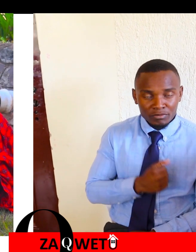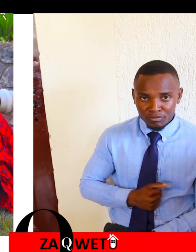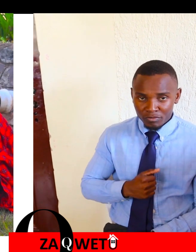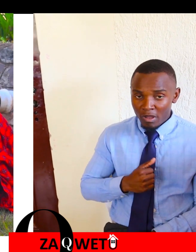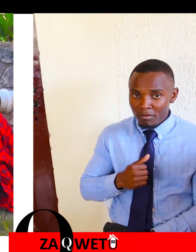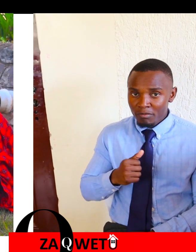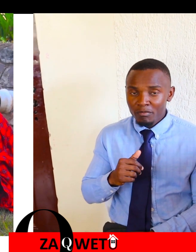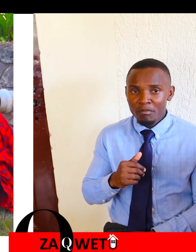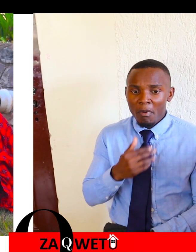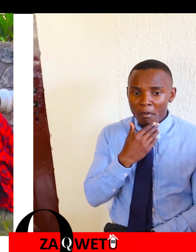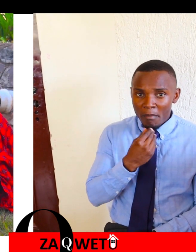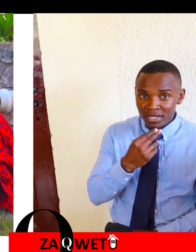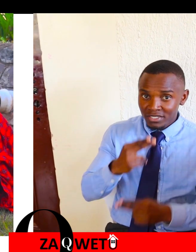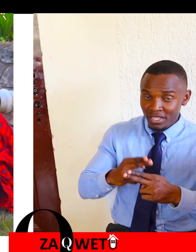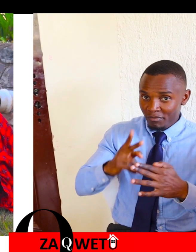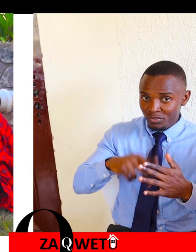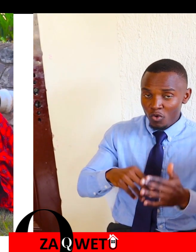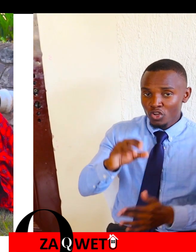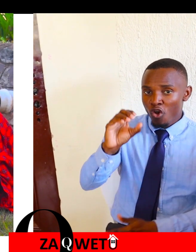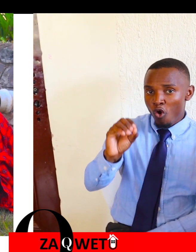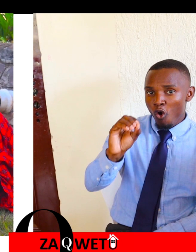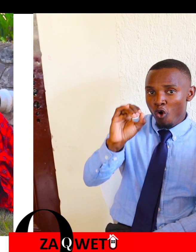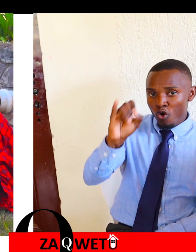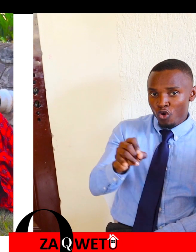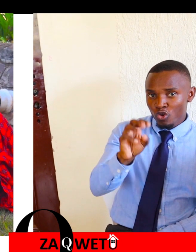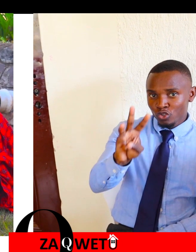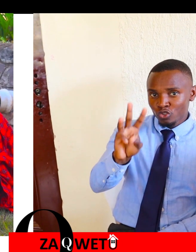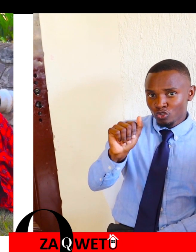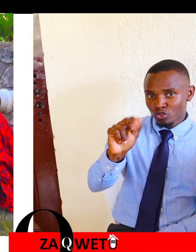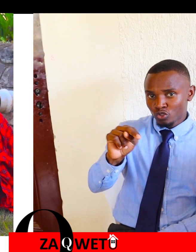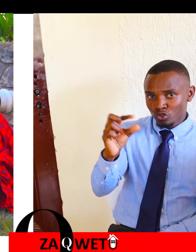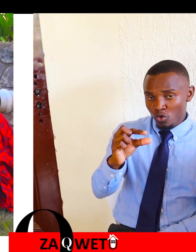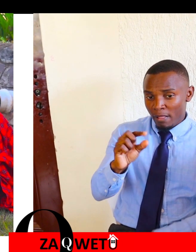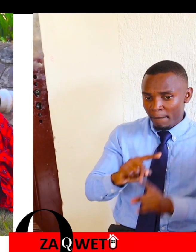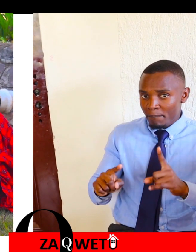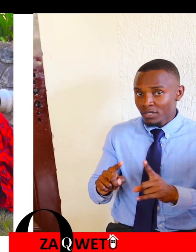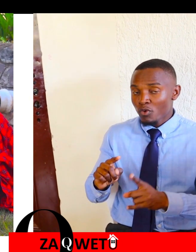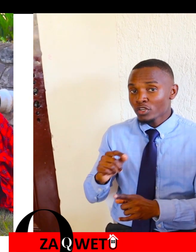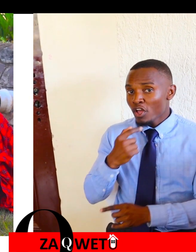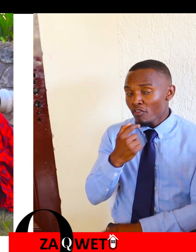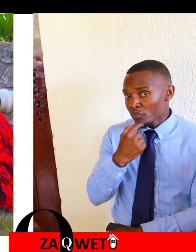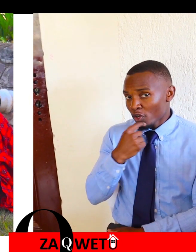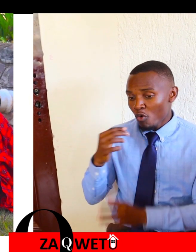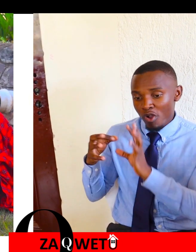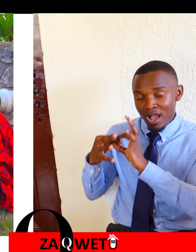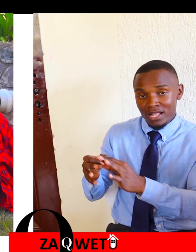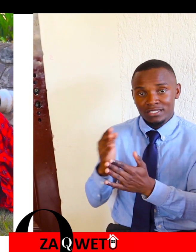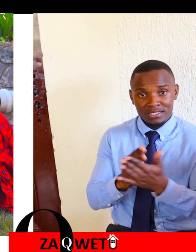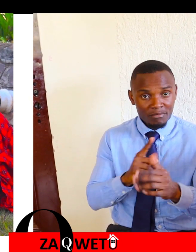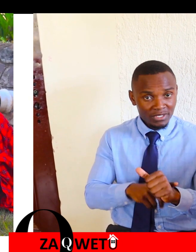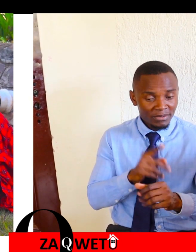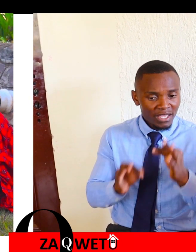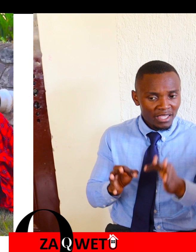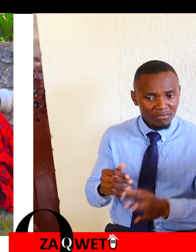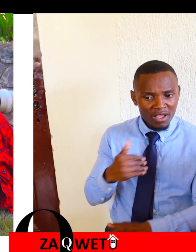real? The male version is supposed to be Ojuang. But sometimes in our culture, the Luo